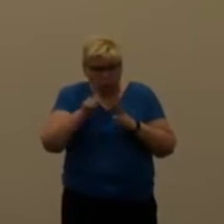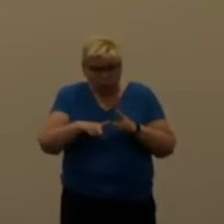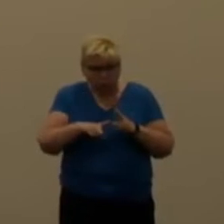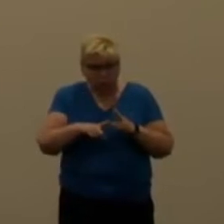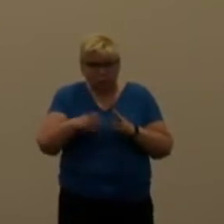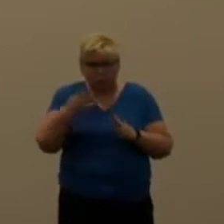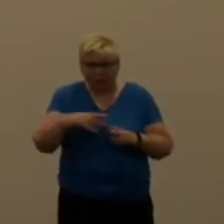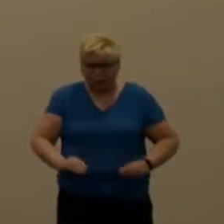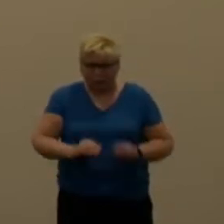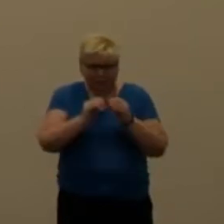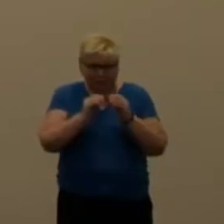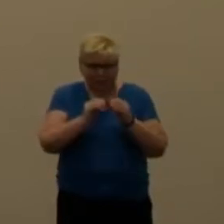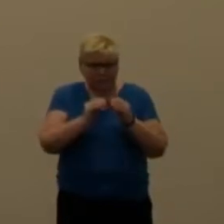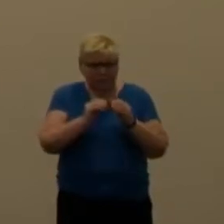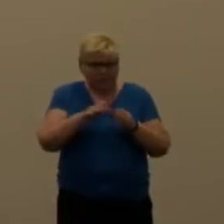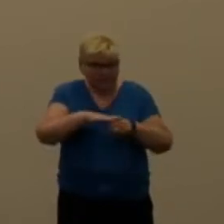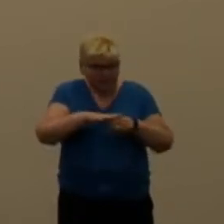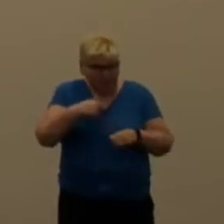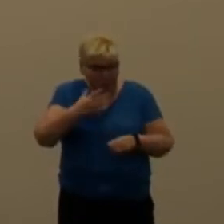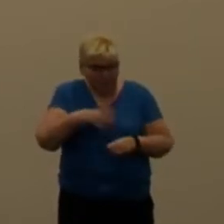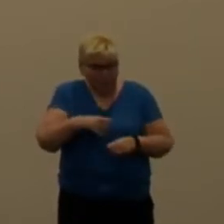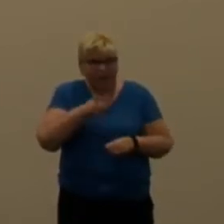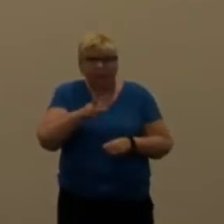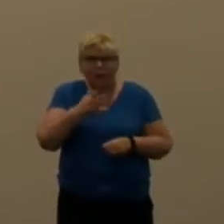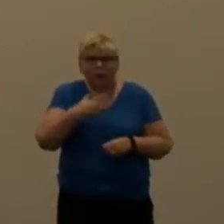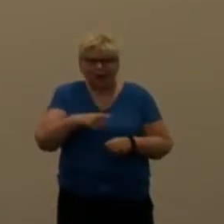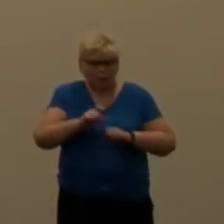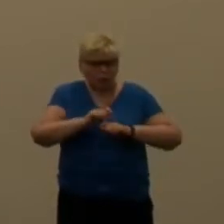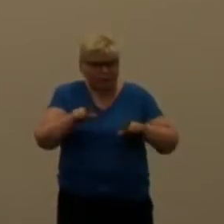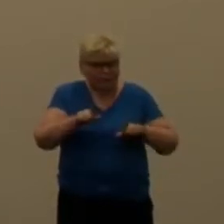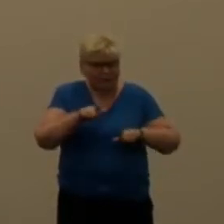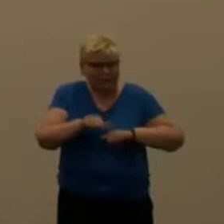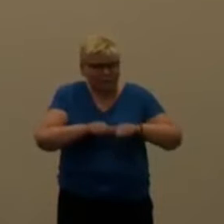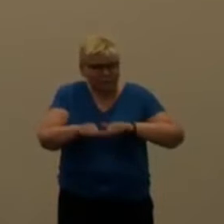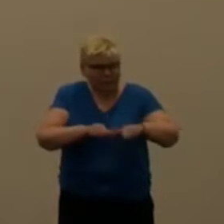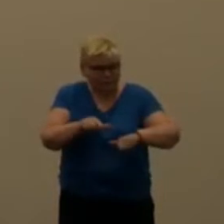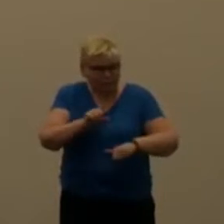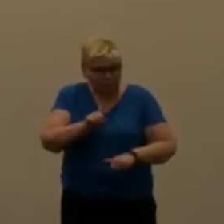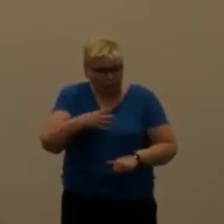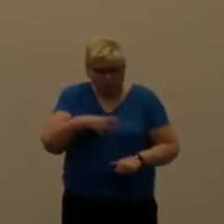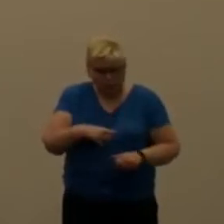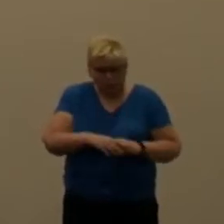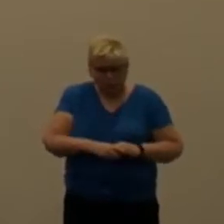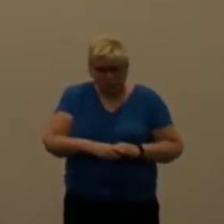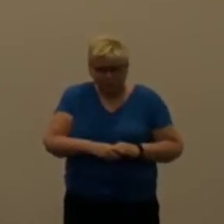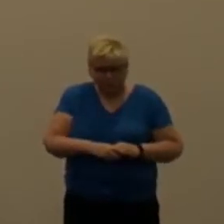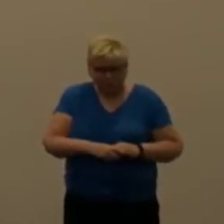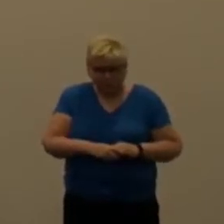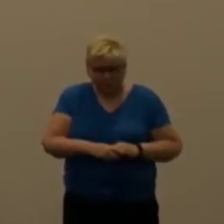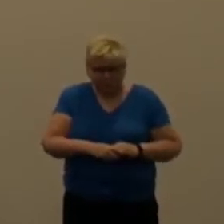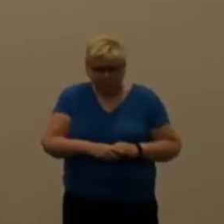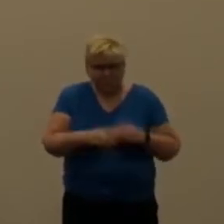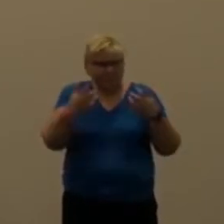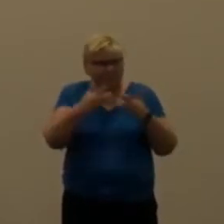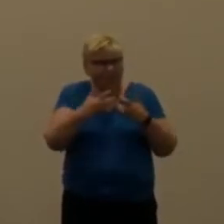the build that we want to do, and then of course we have the release process that we want to do. How can we really